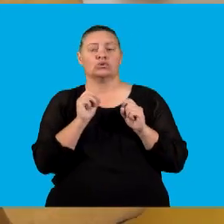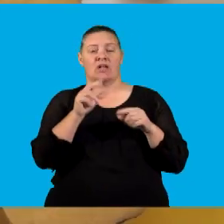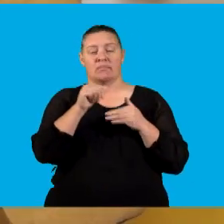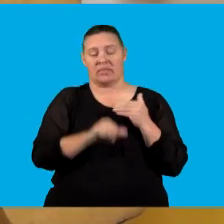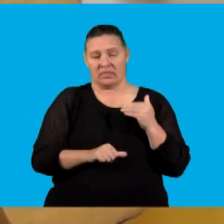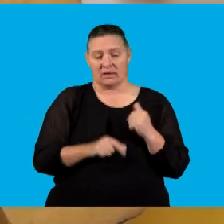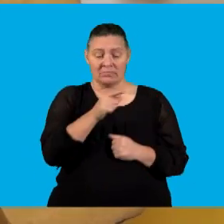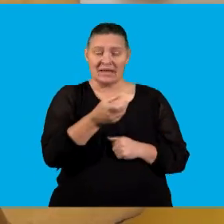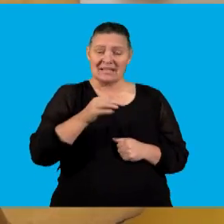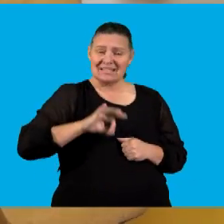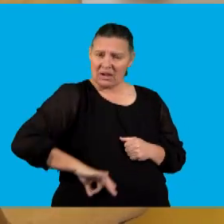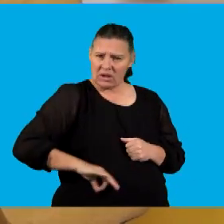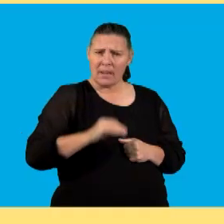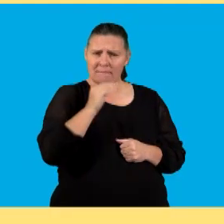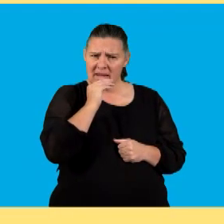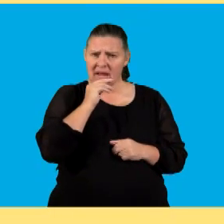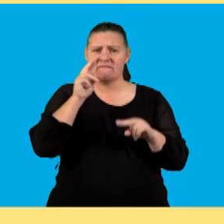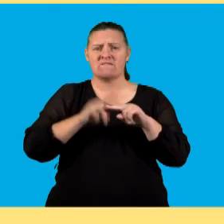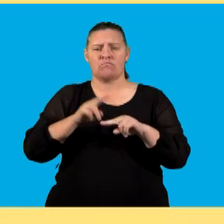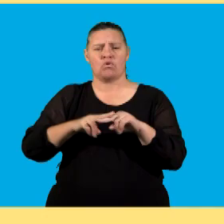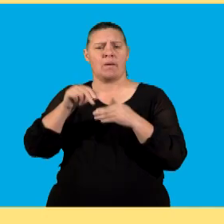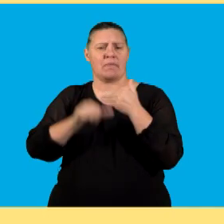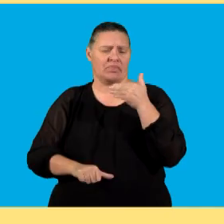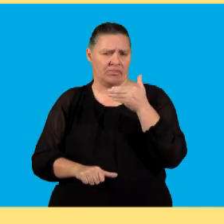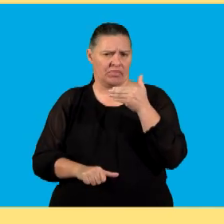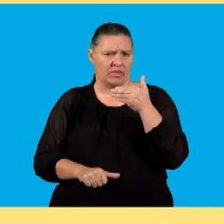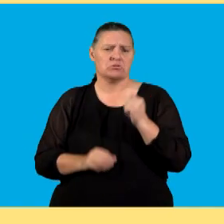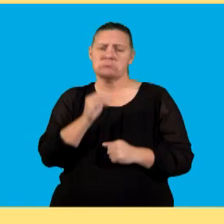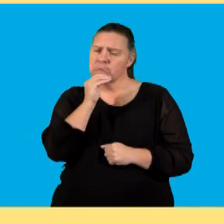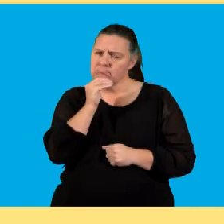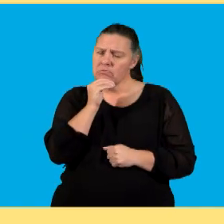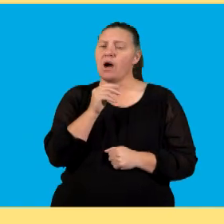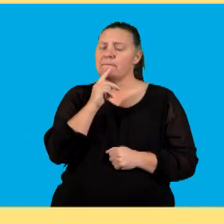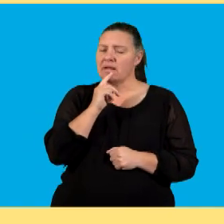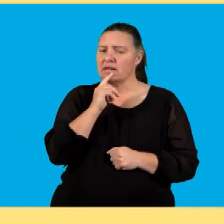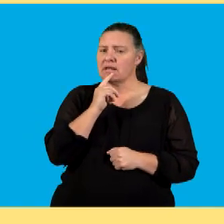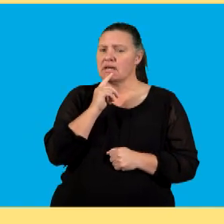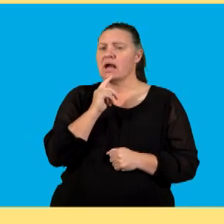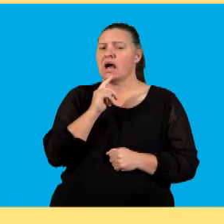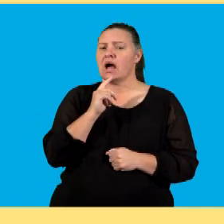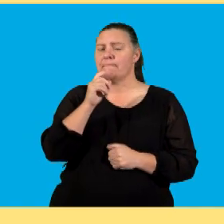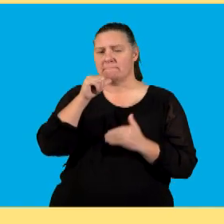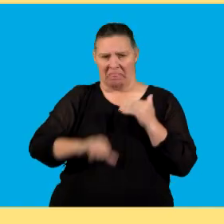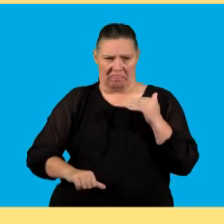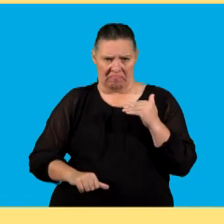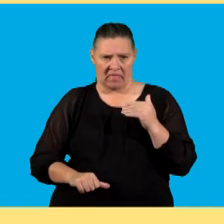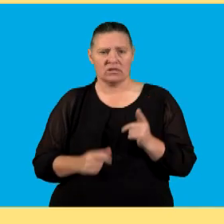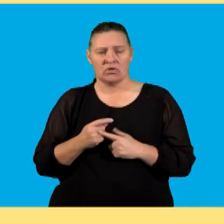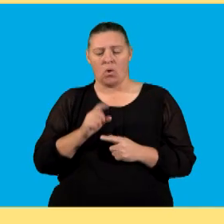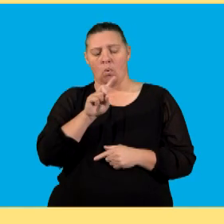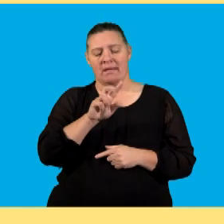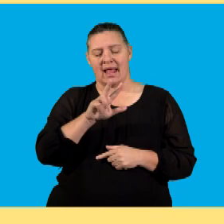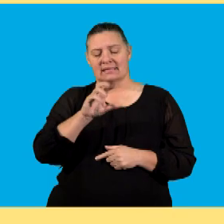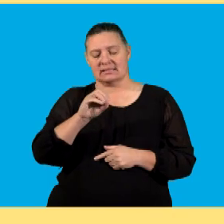Salaries Journal in this case is for the month of February. So we only need an amount for 12 months. I would then take